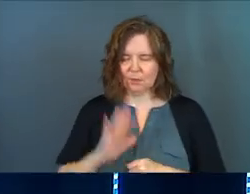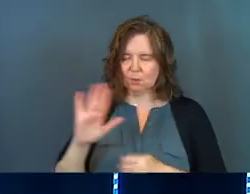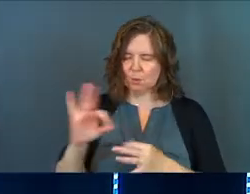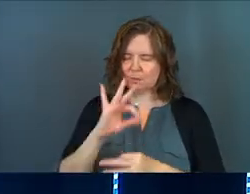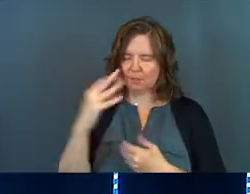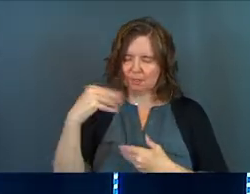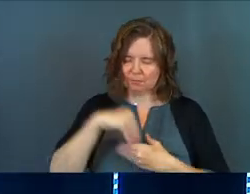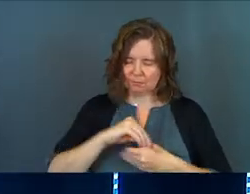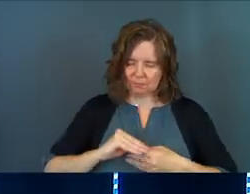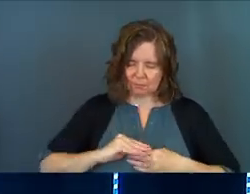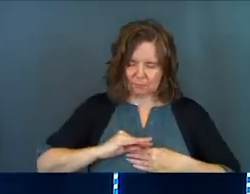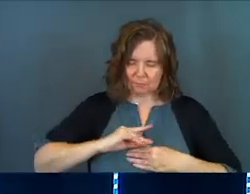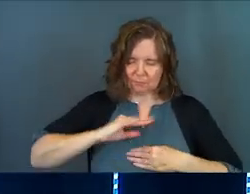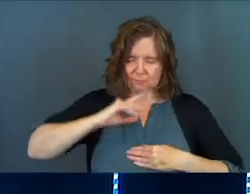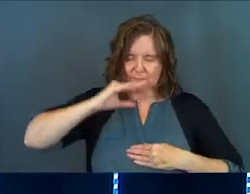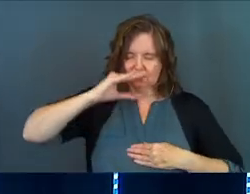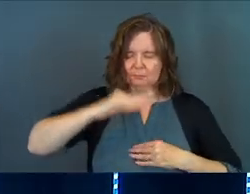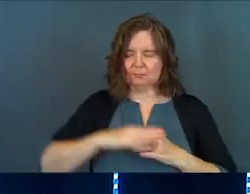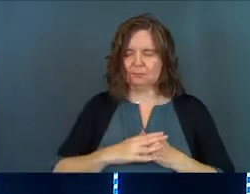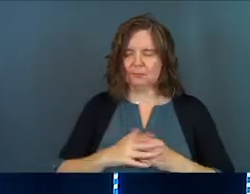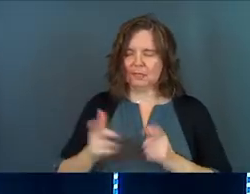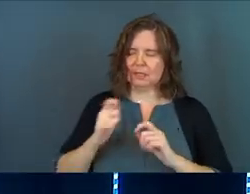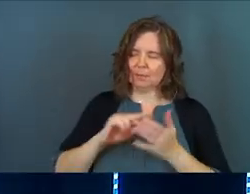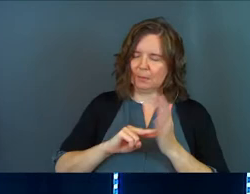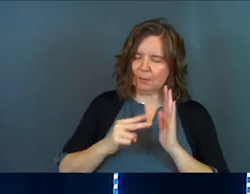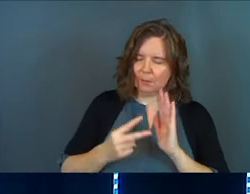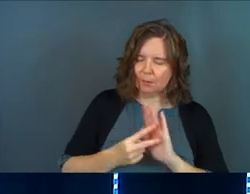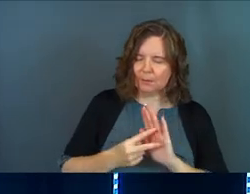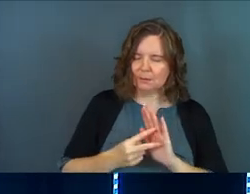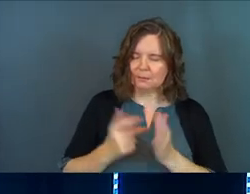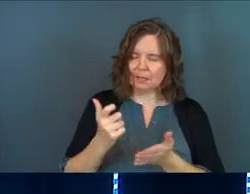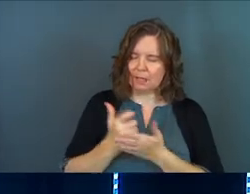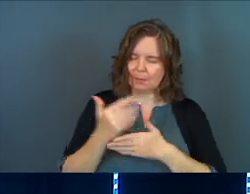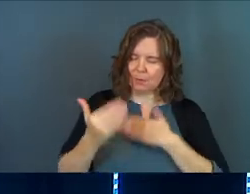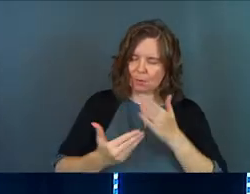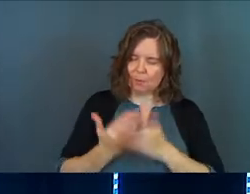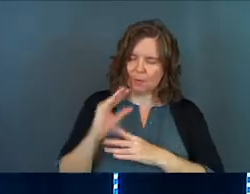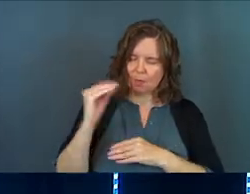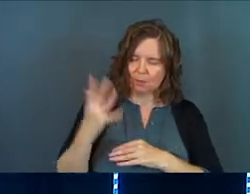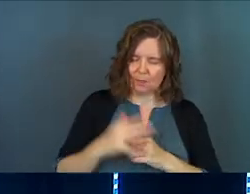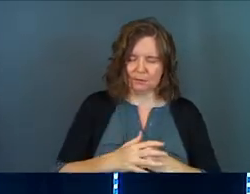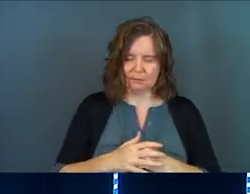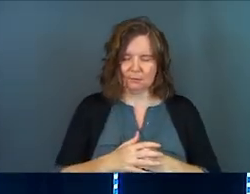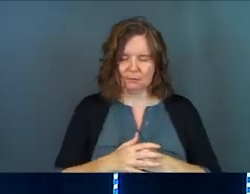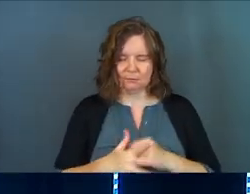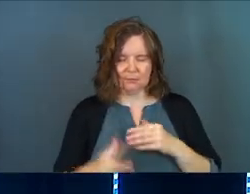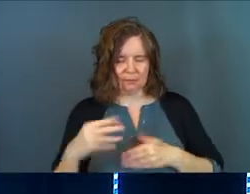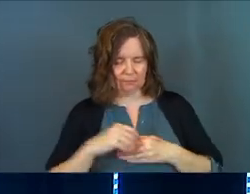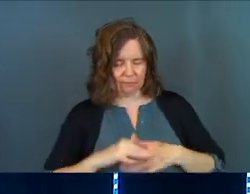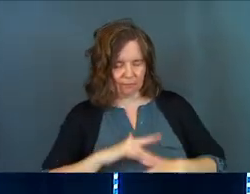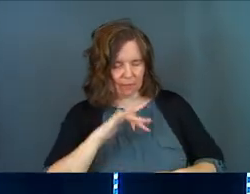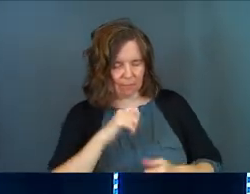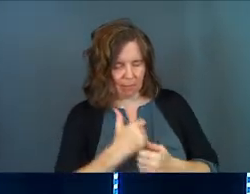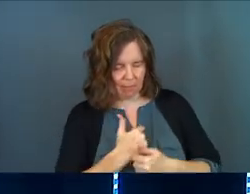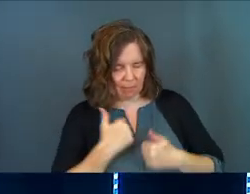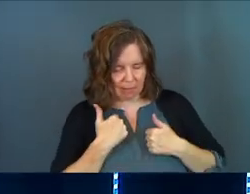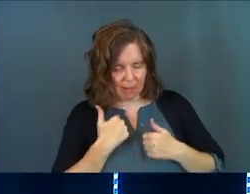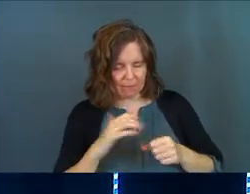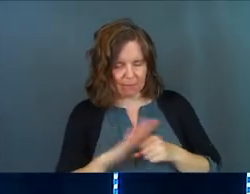purpose. Help me to walk by grace. I love you, Lord.